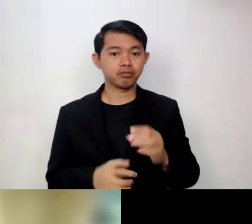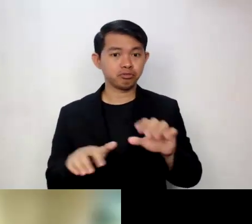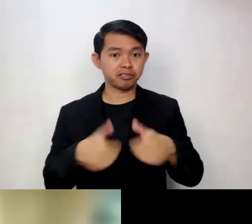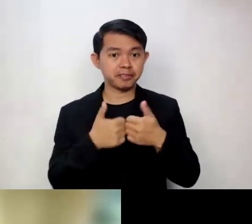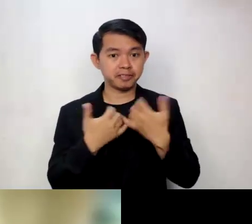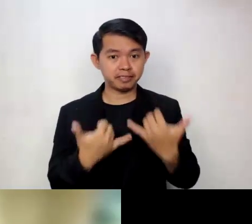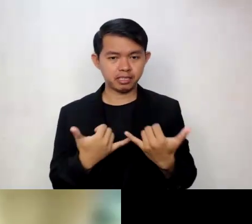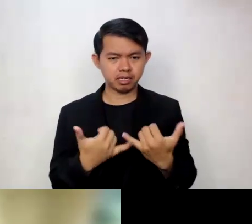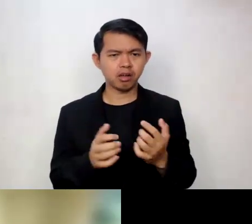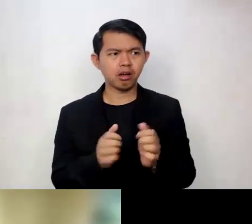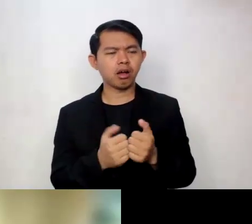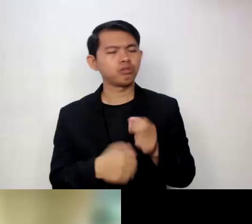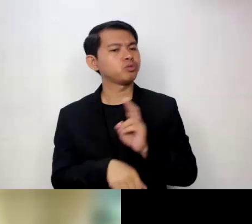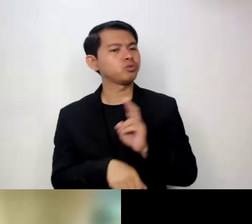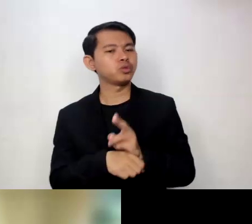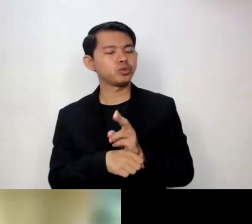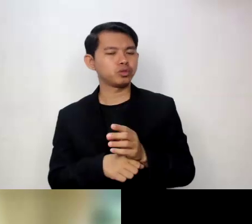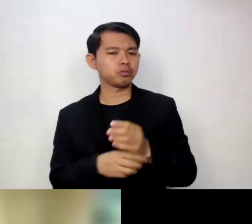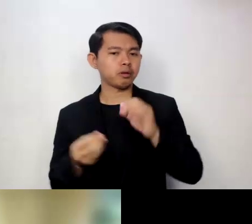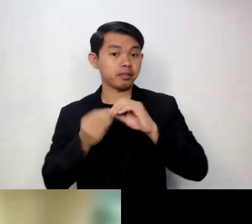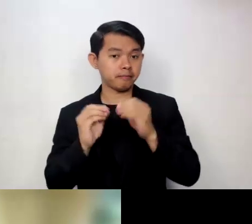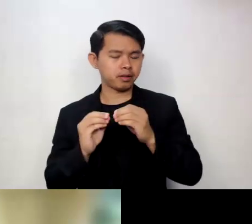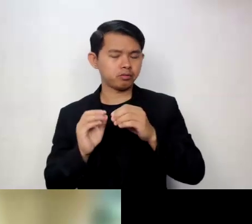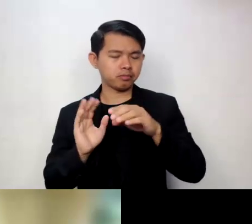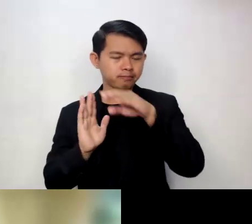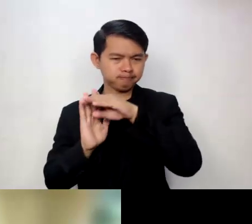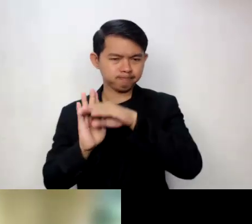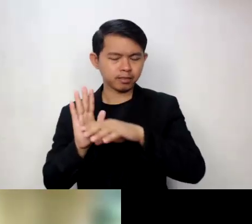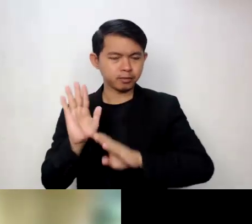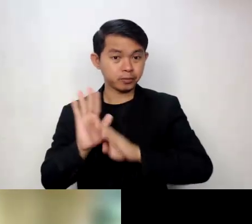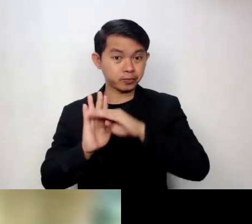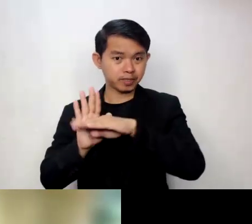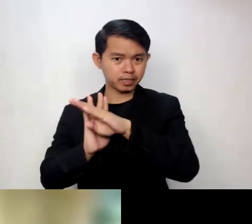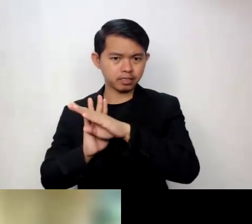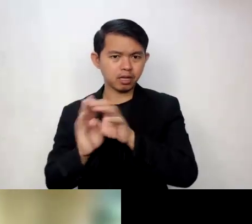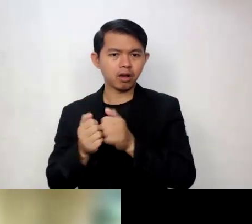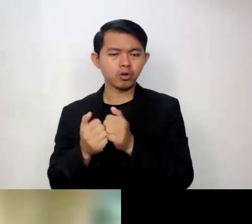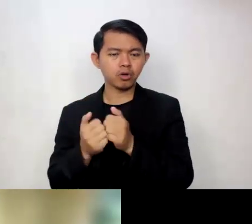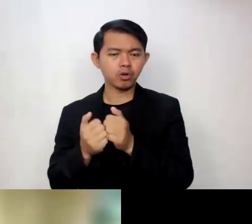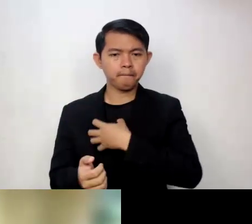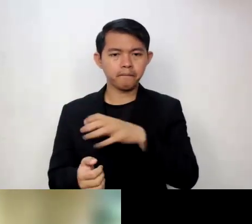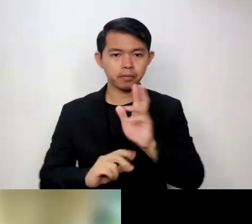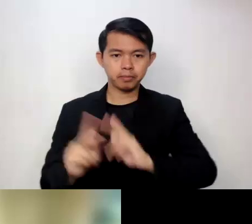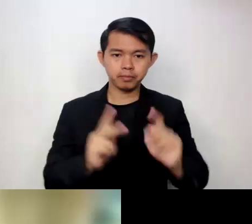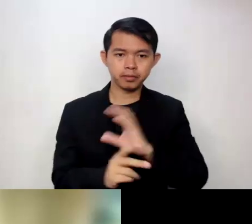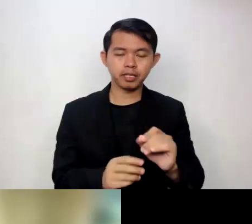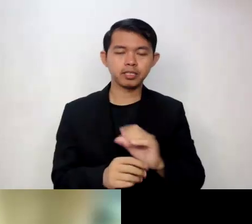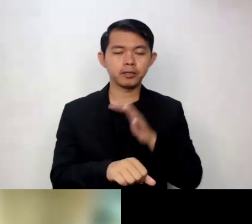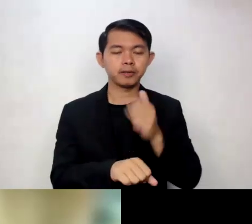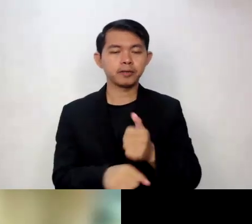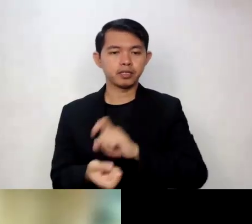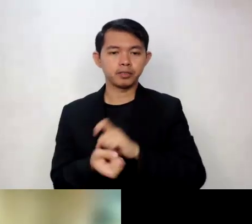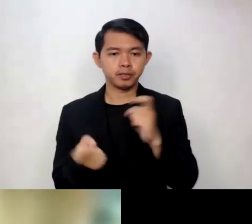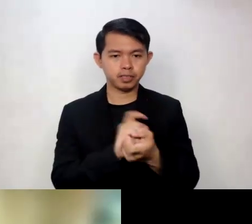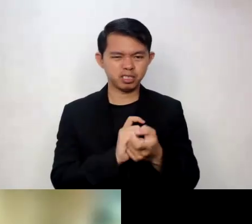use statistics to empower people to bring about change instead of feeling inferior to